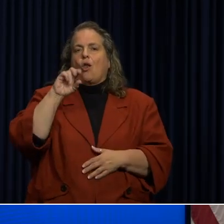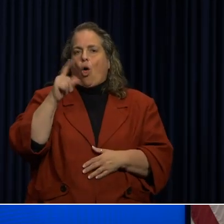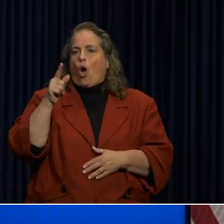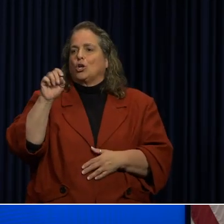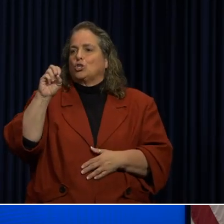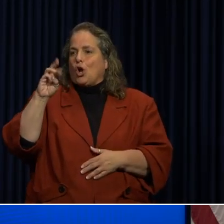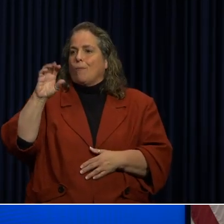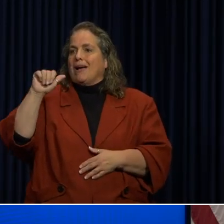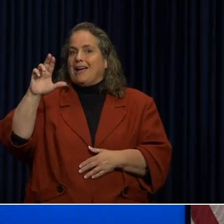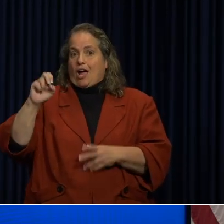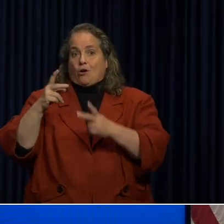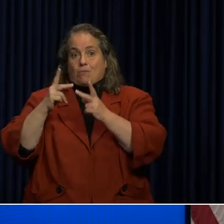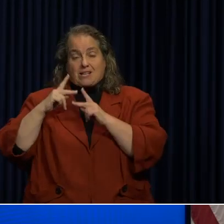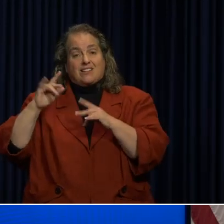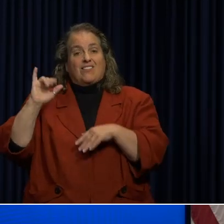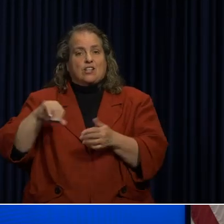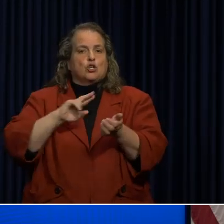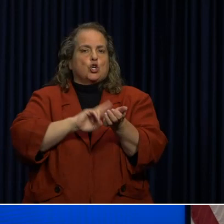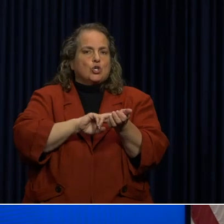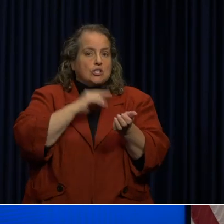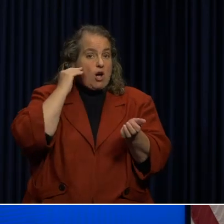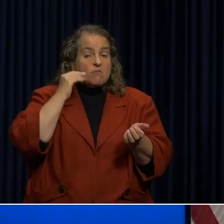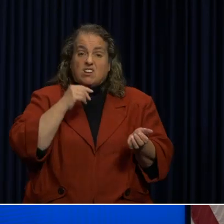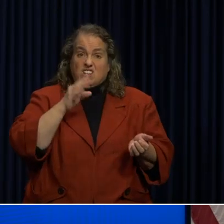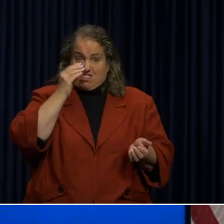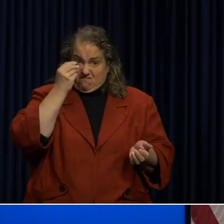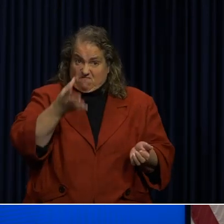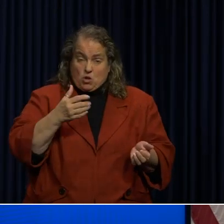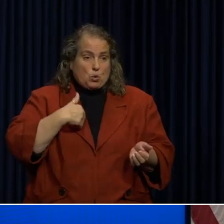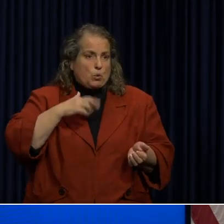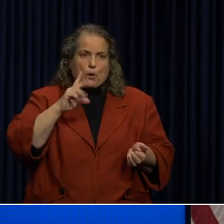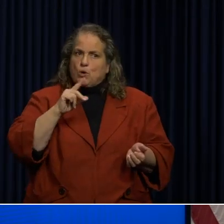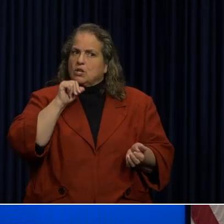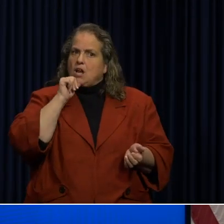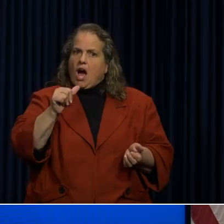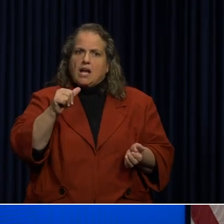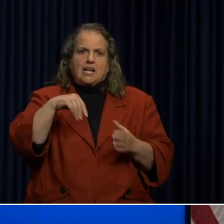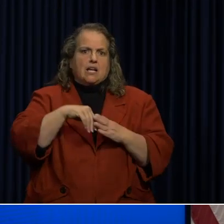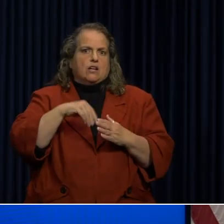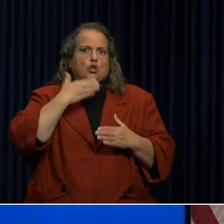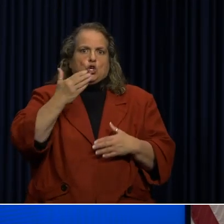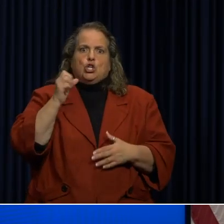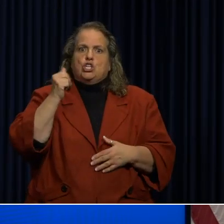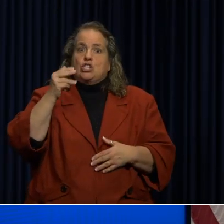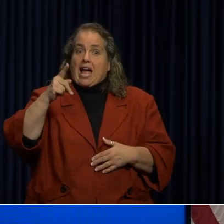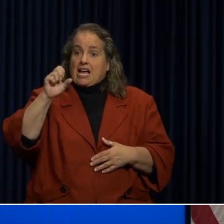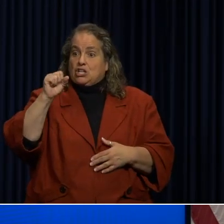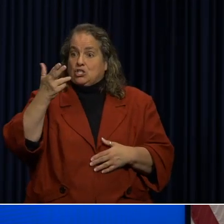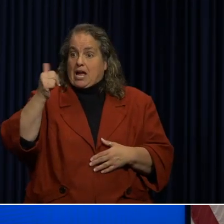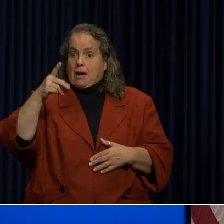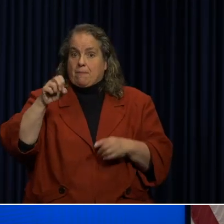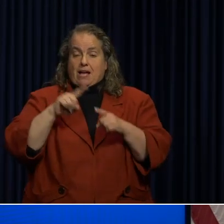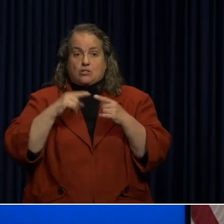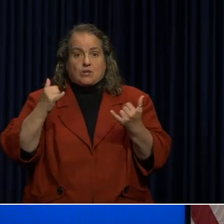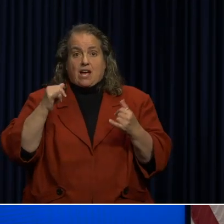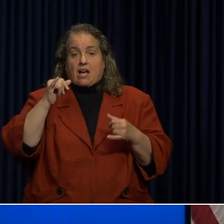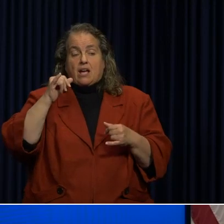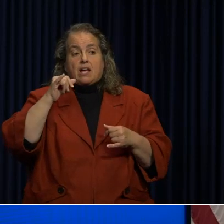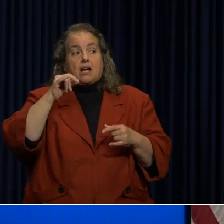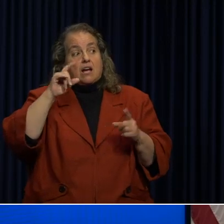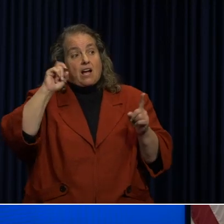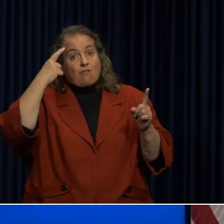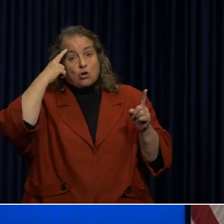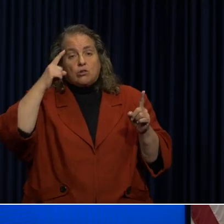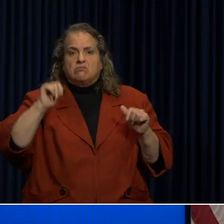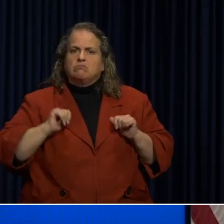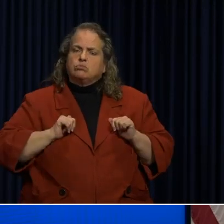We would not be in as good a shape as we are today had we not stopped visitation as early as we did. Thank you. I